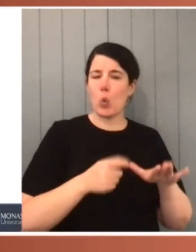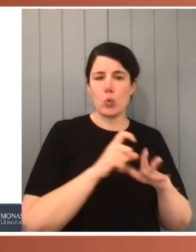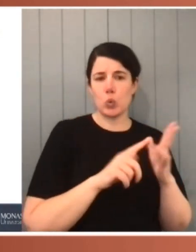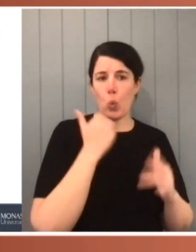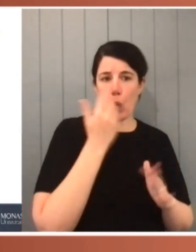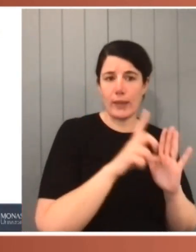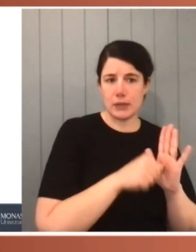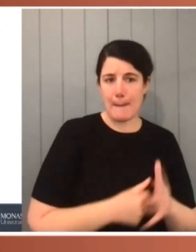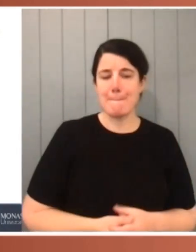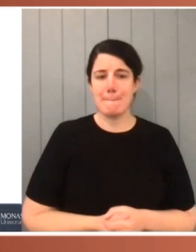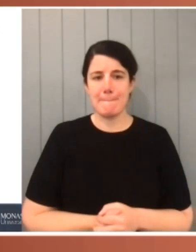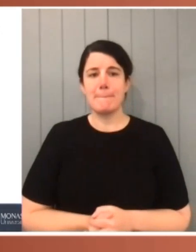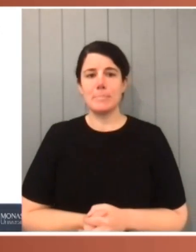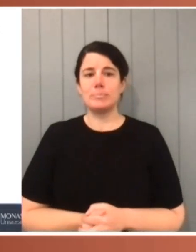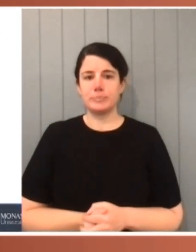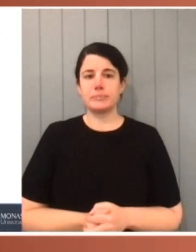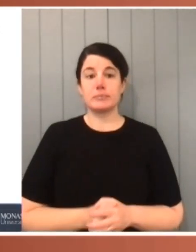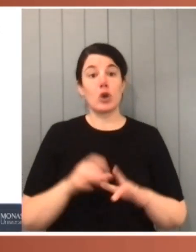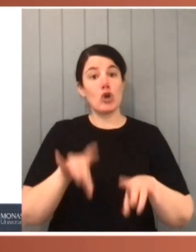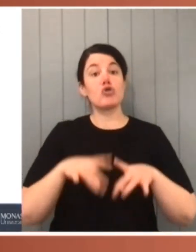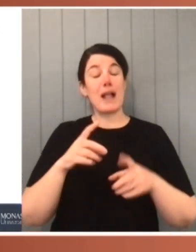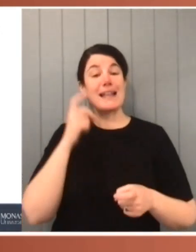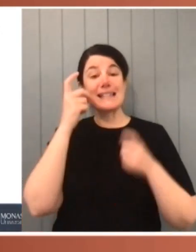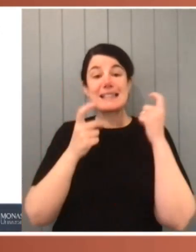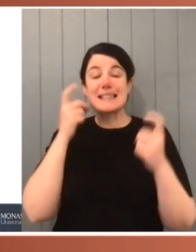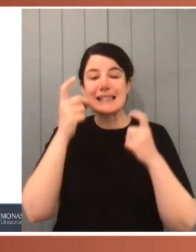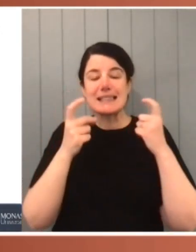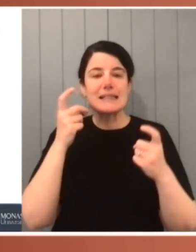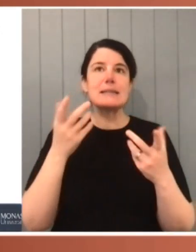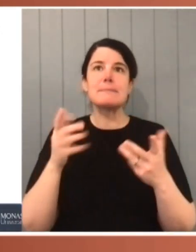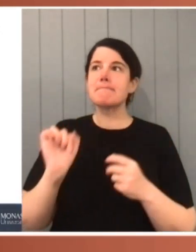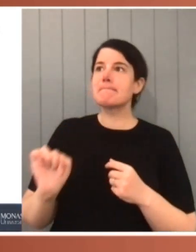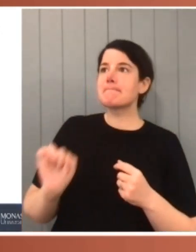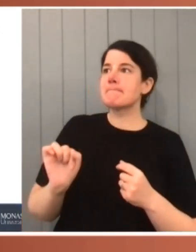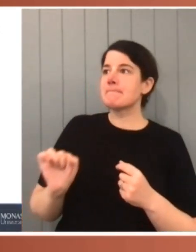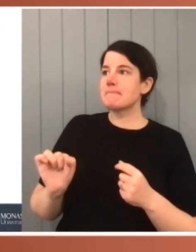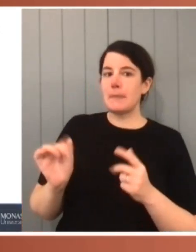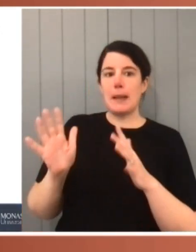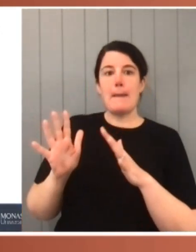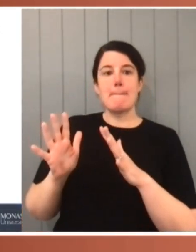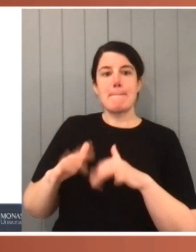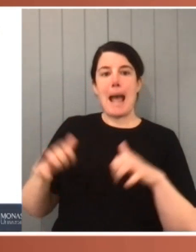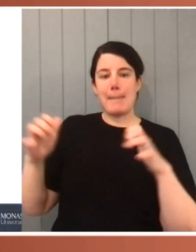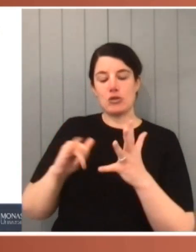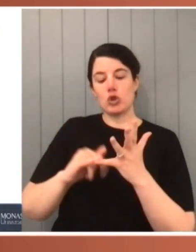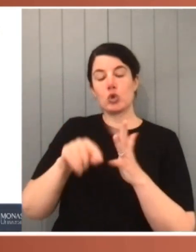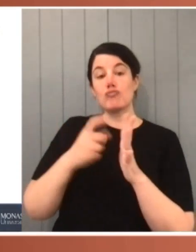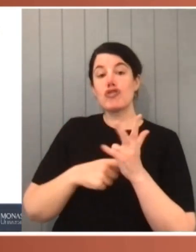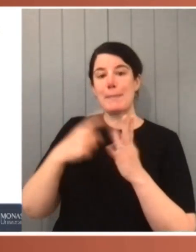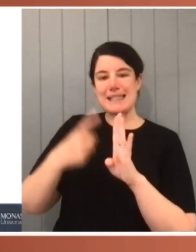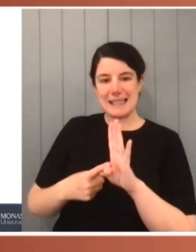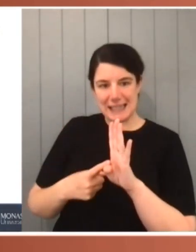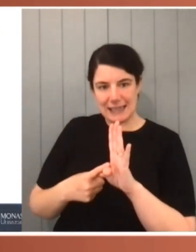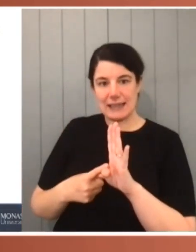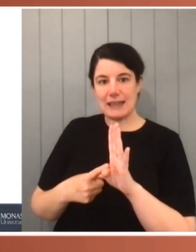different. Now, Australia is often considered a parliamentary supremacy democracy, a parliamentary supremacy